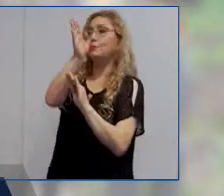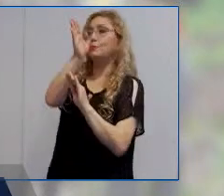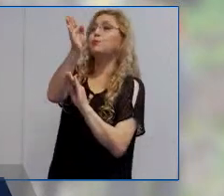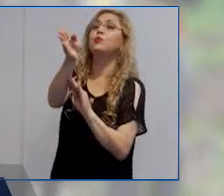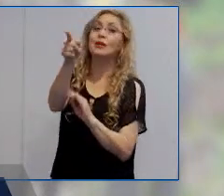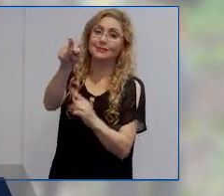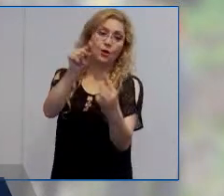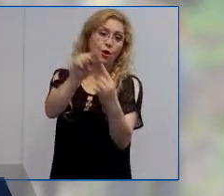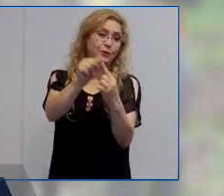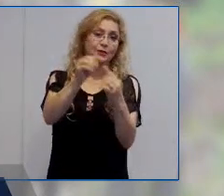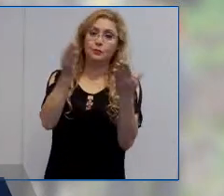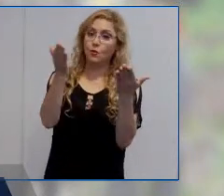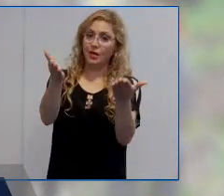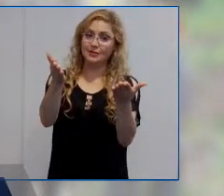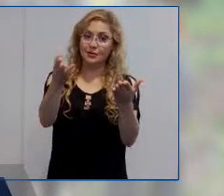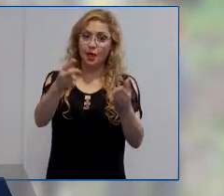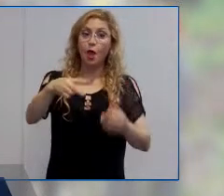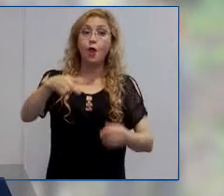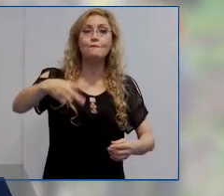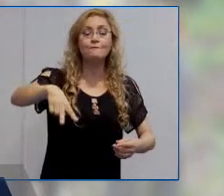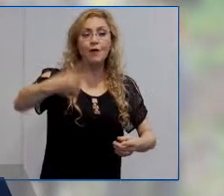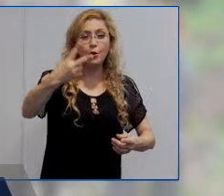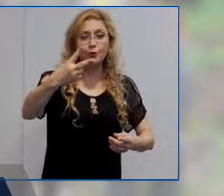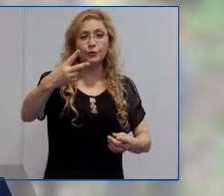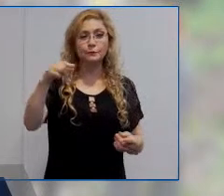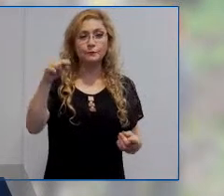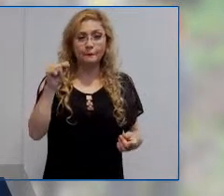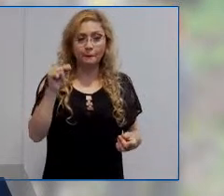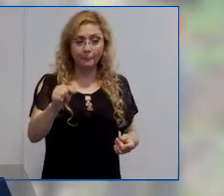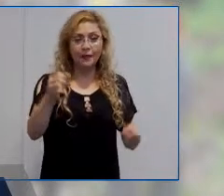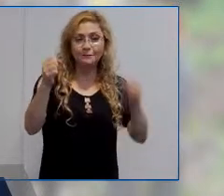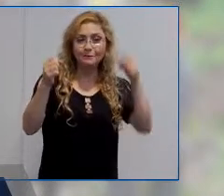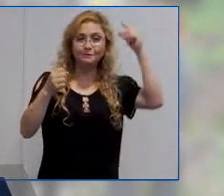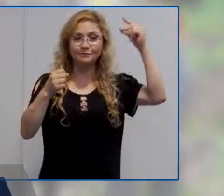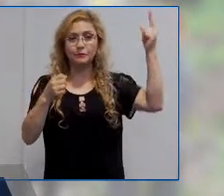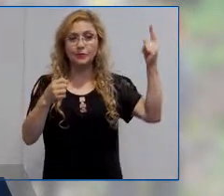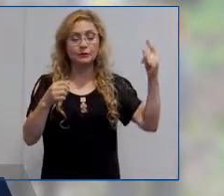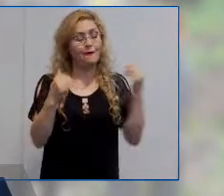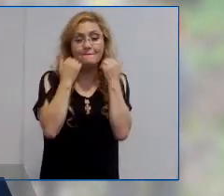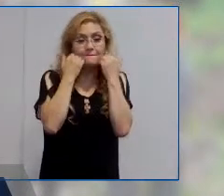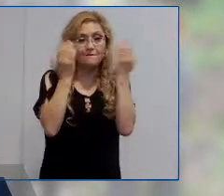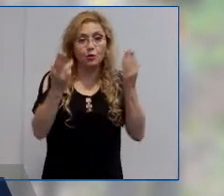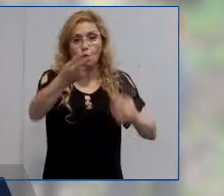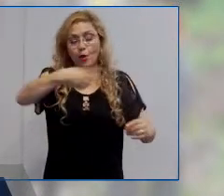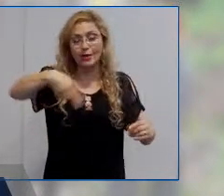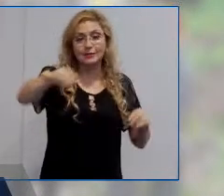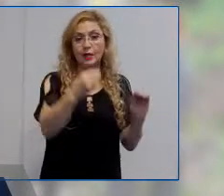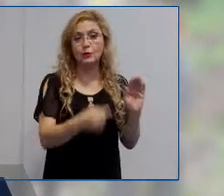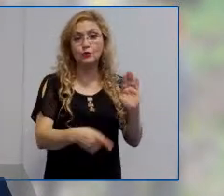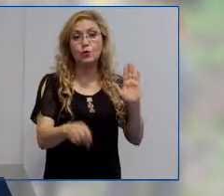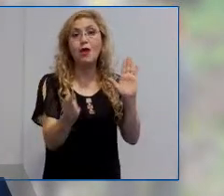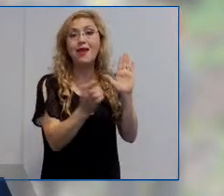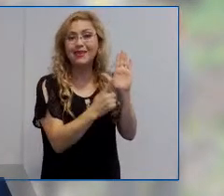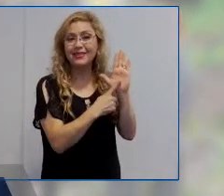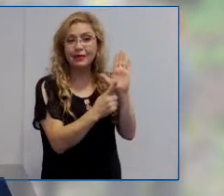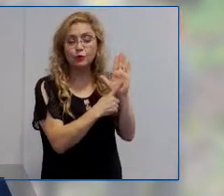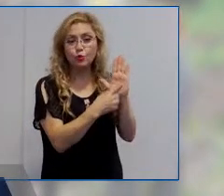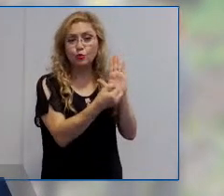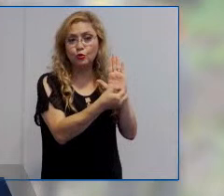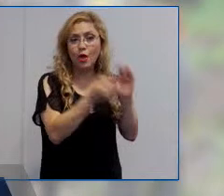to that. We're putting up value. The idea is that it is a shame that we do not have